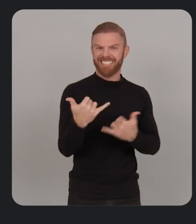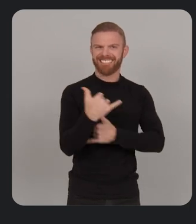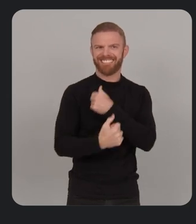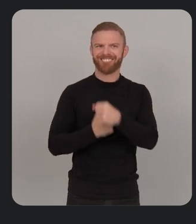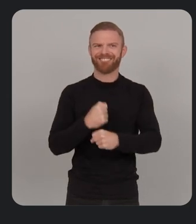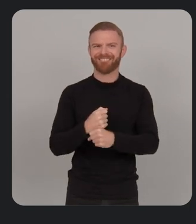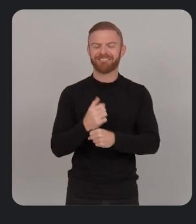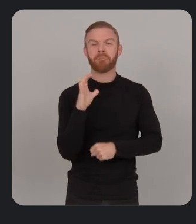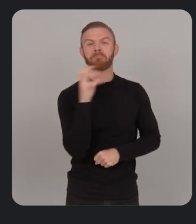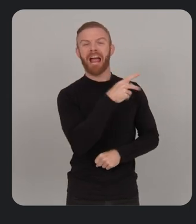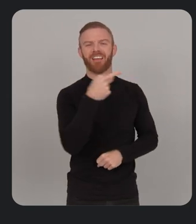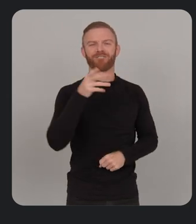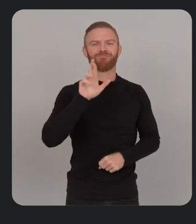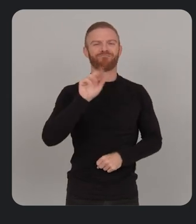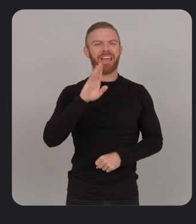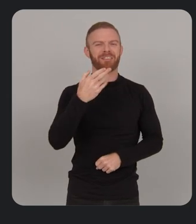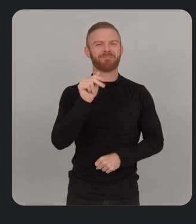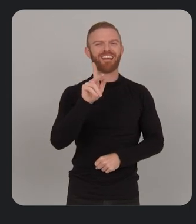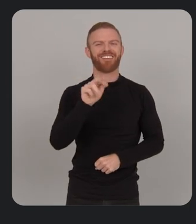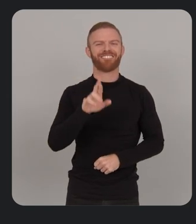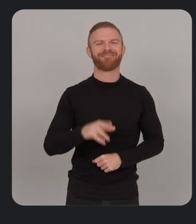Back to you, Prabhakar.